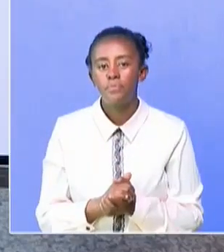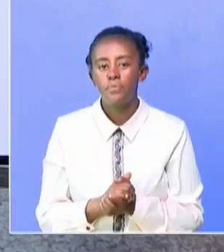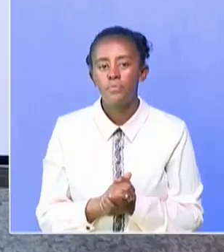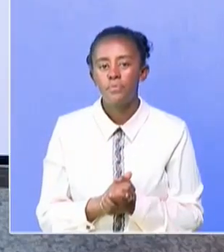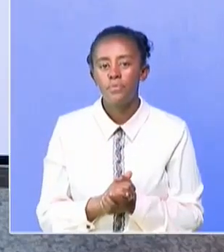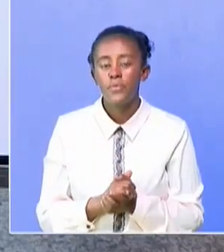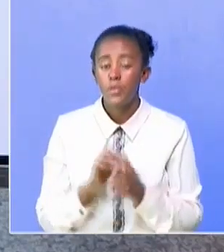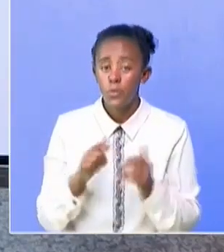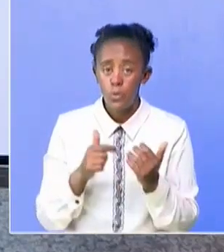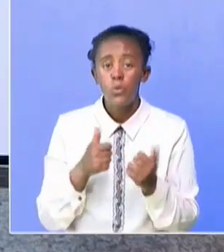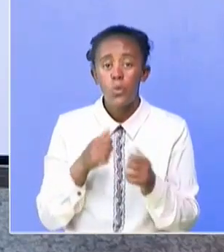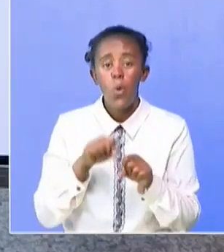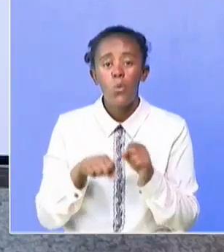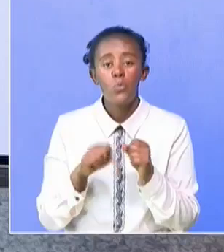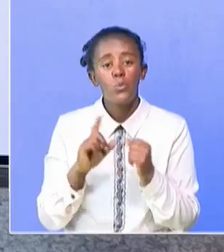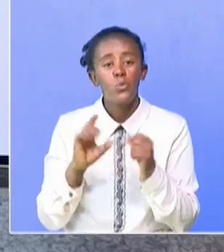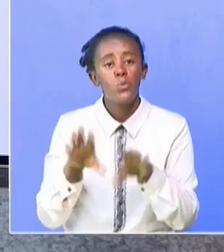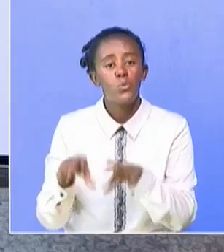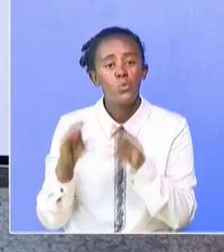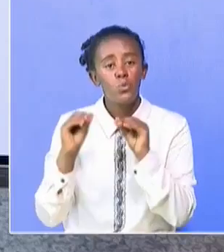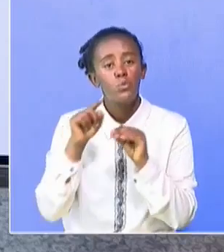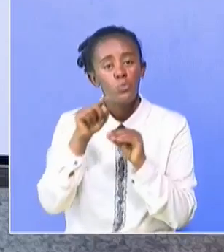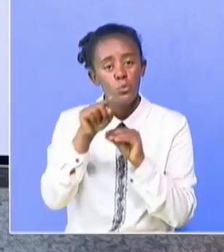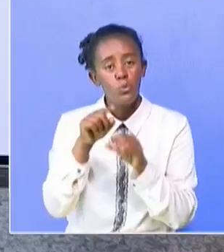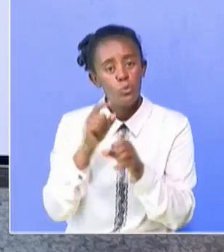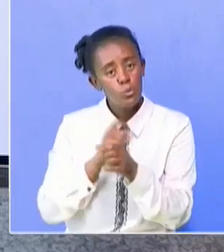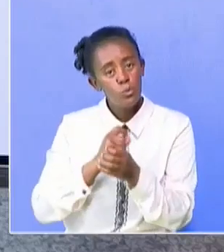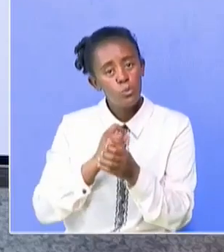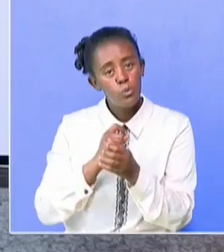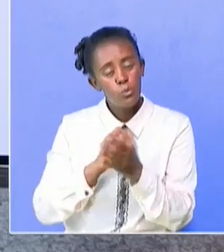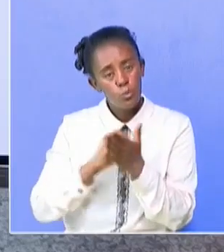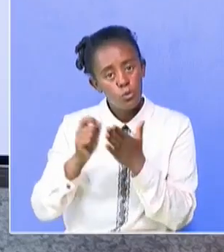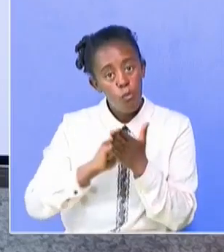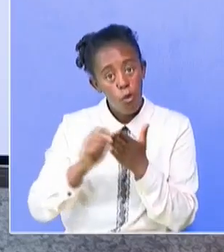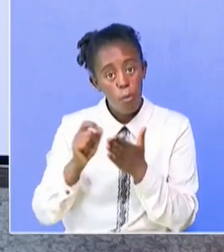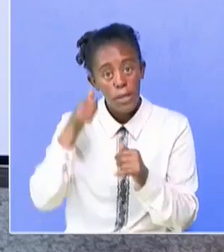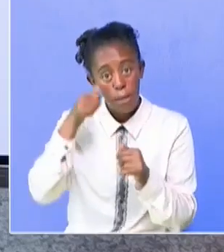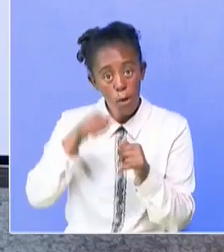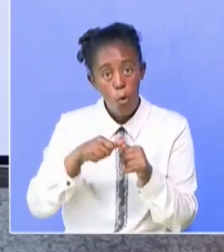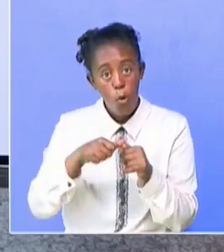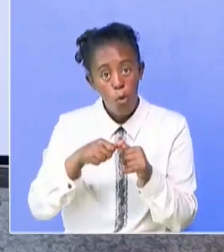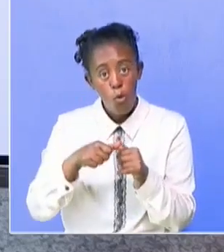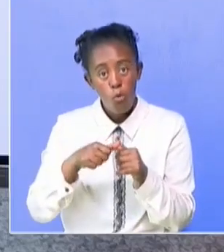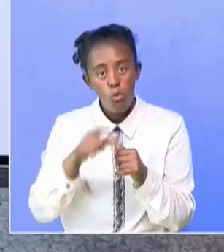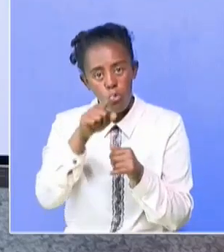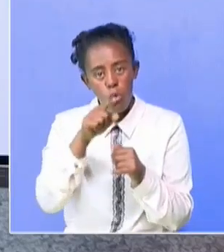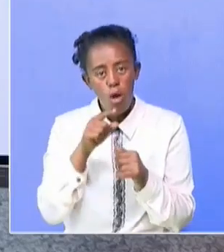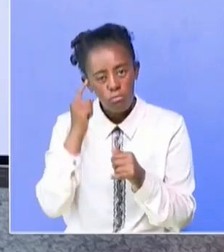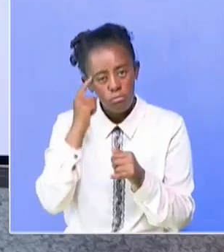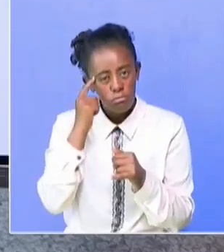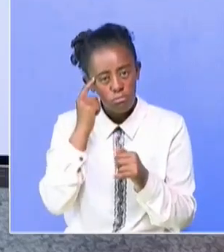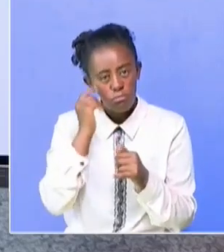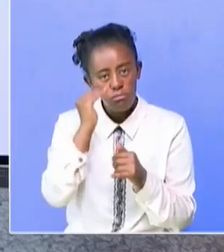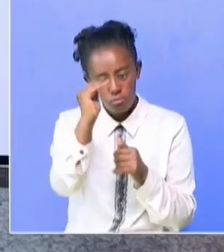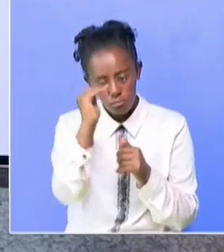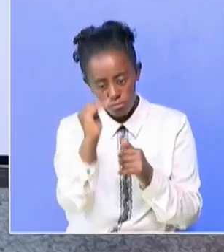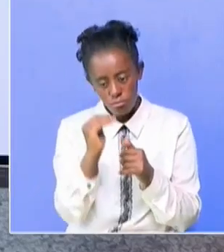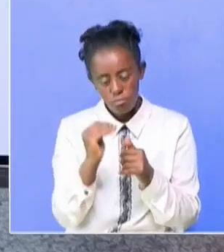So, students, while you are developing your memo, you have to keep this procedure.